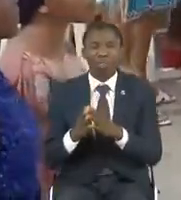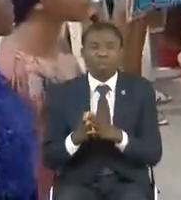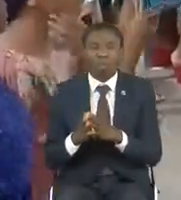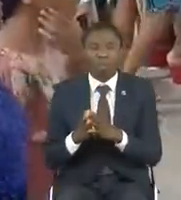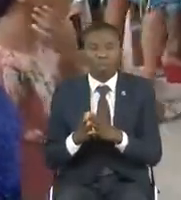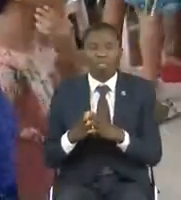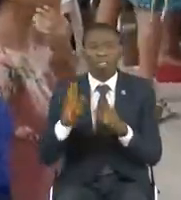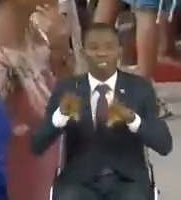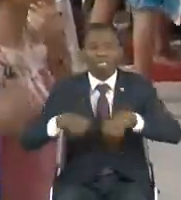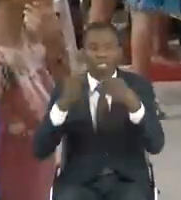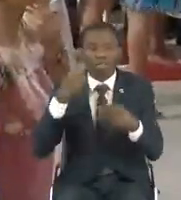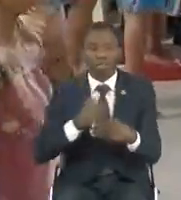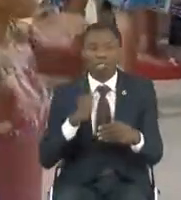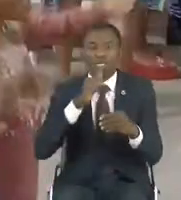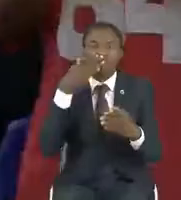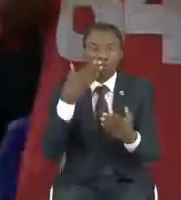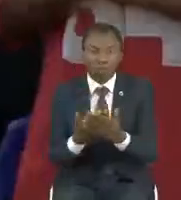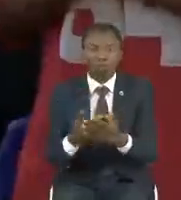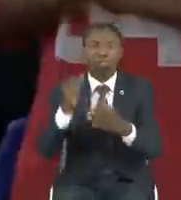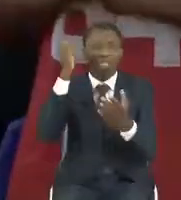me a sunny amen. Amen.